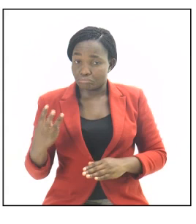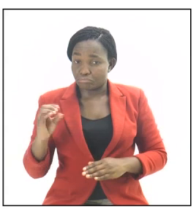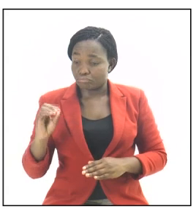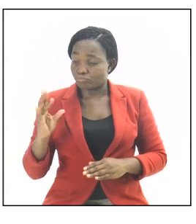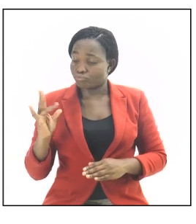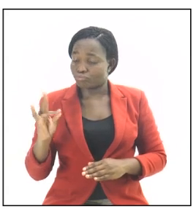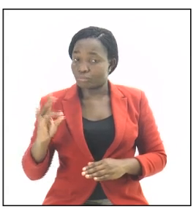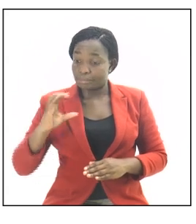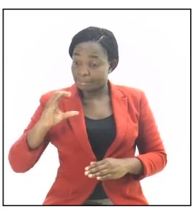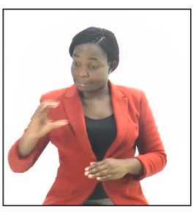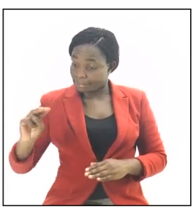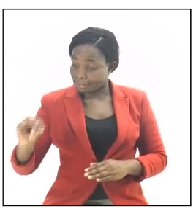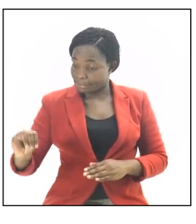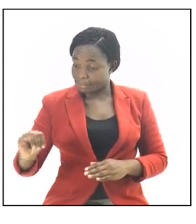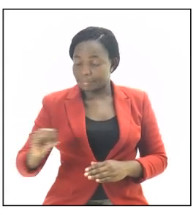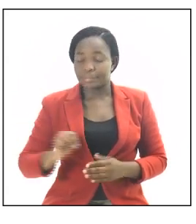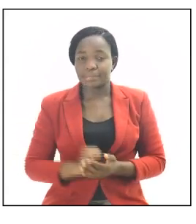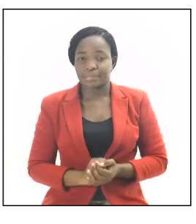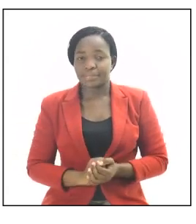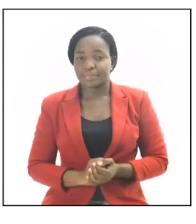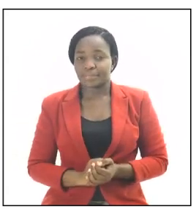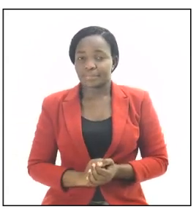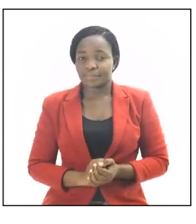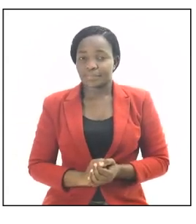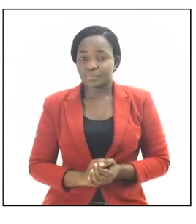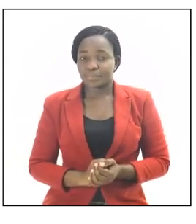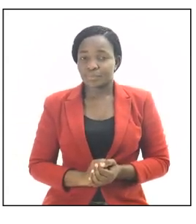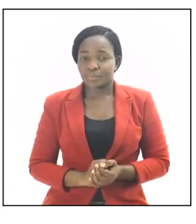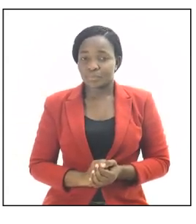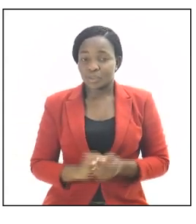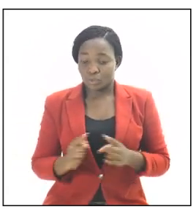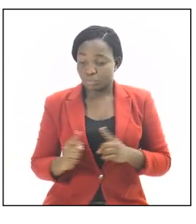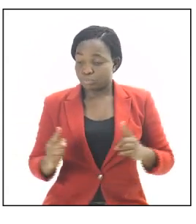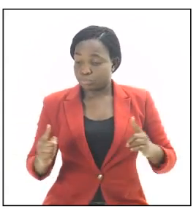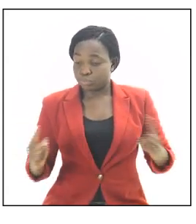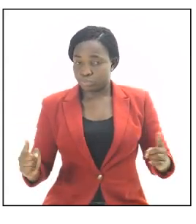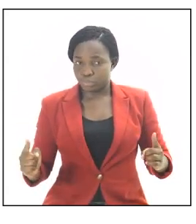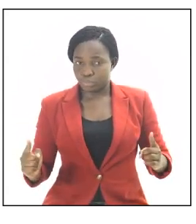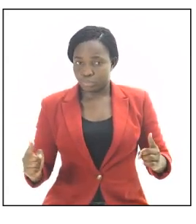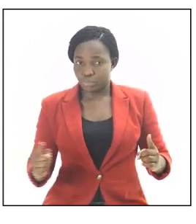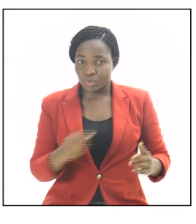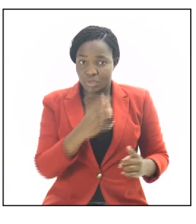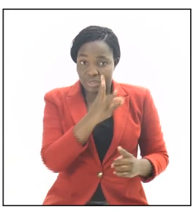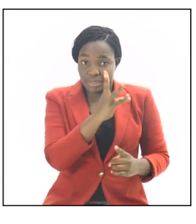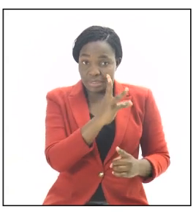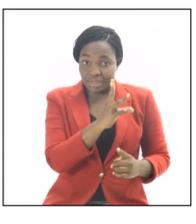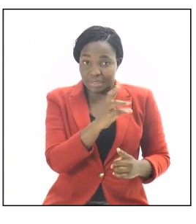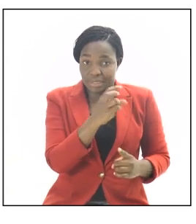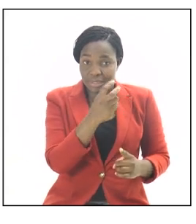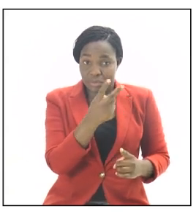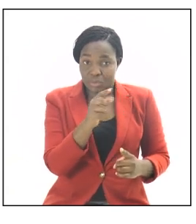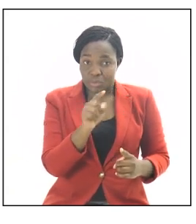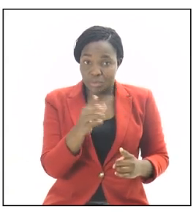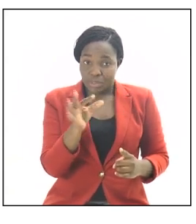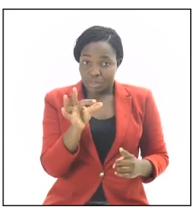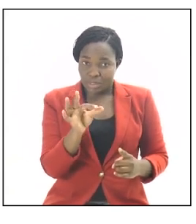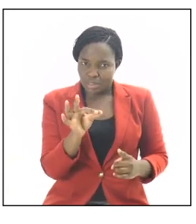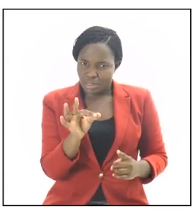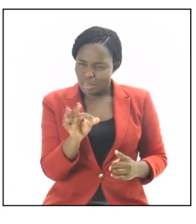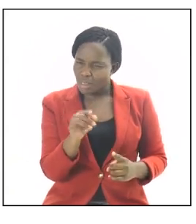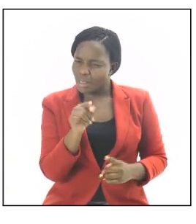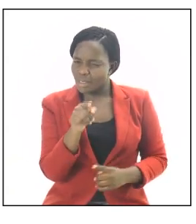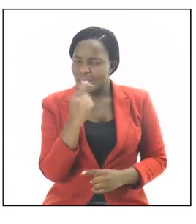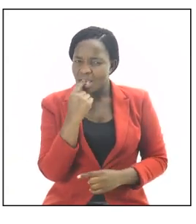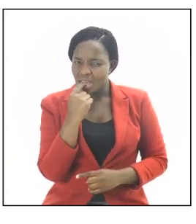62.83185307 centimeters. So the length I mentioned of 62.9 would have been